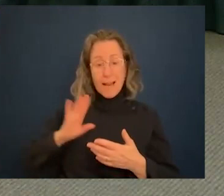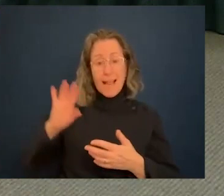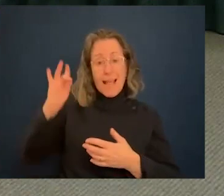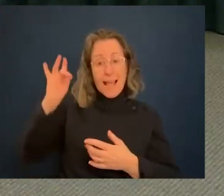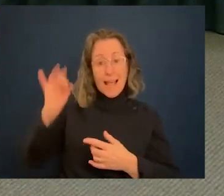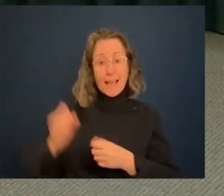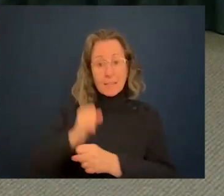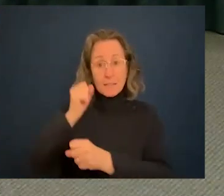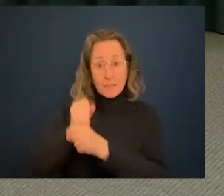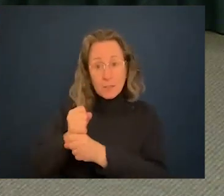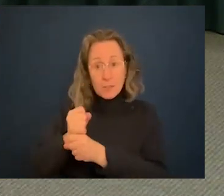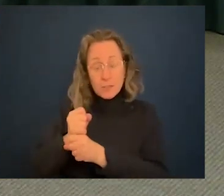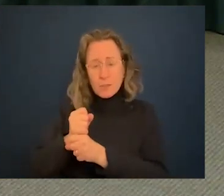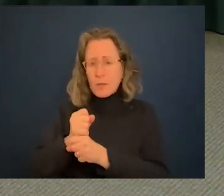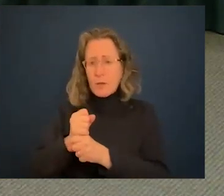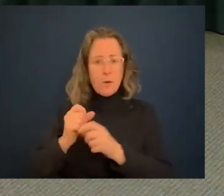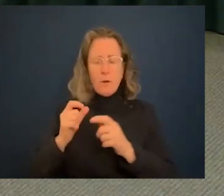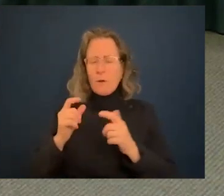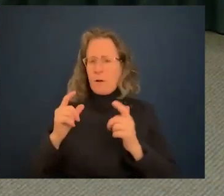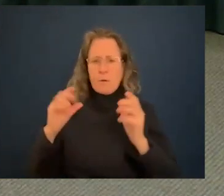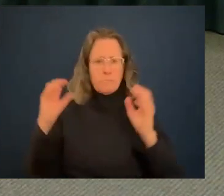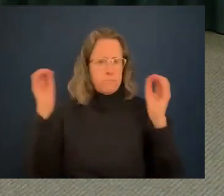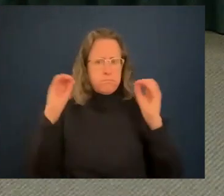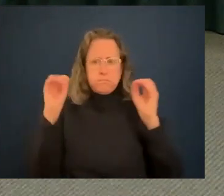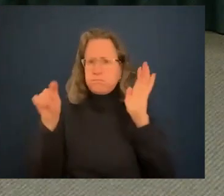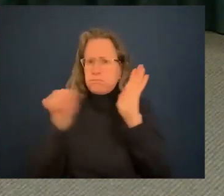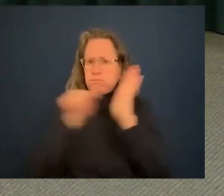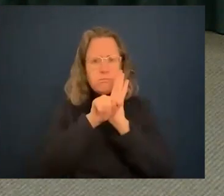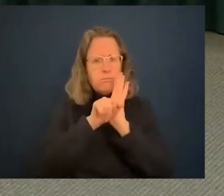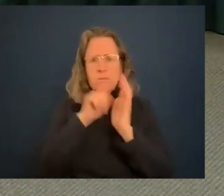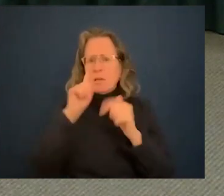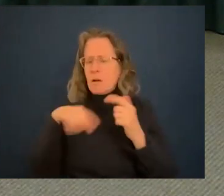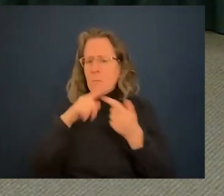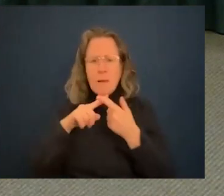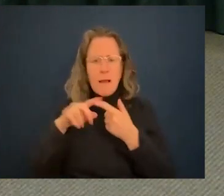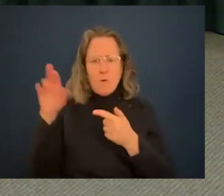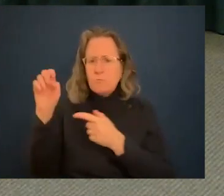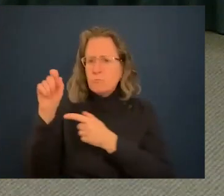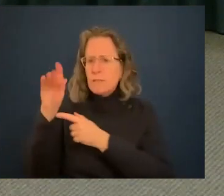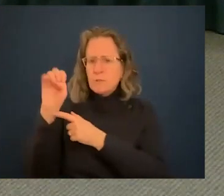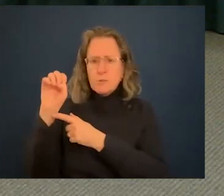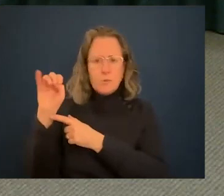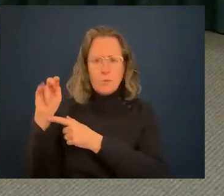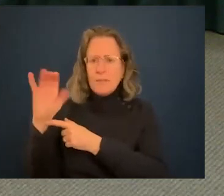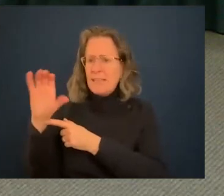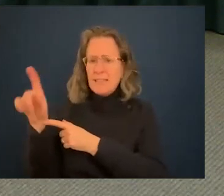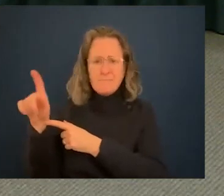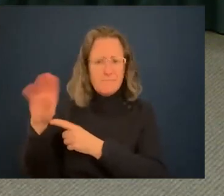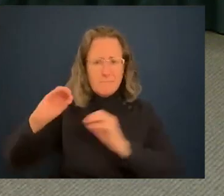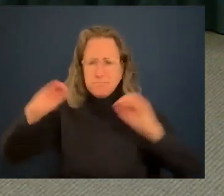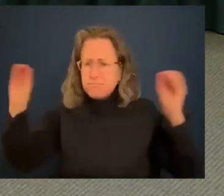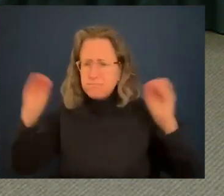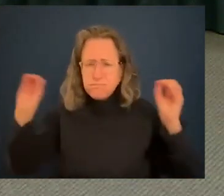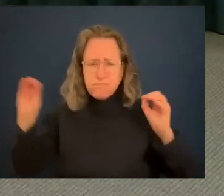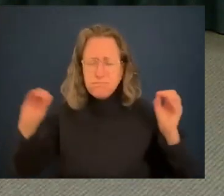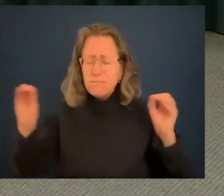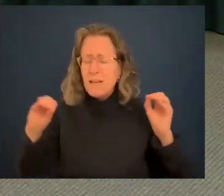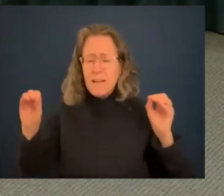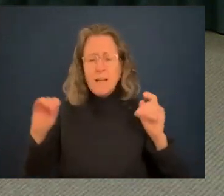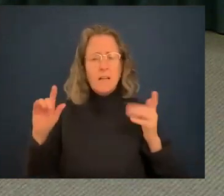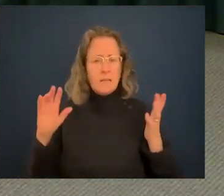brought to my attention that rescue wasn't meeting the quality and actually AP Triton talked about